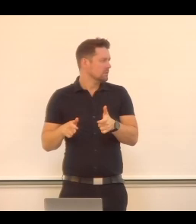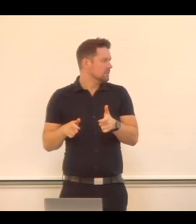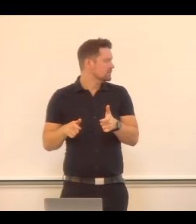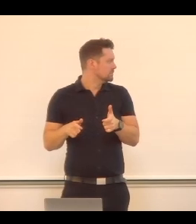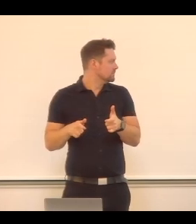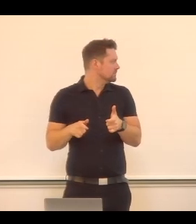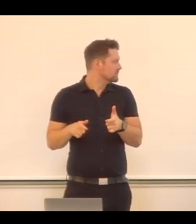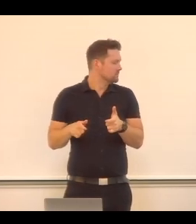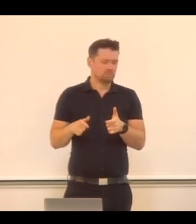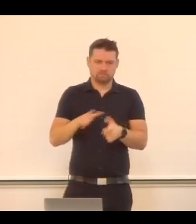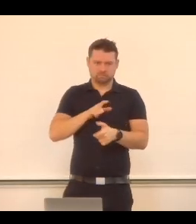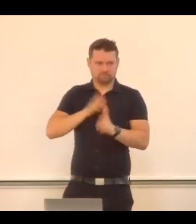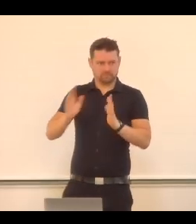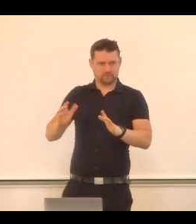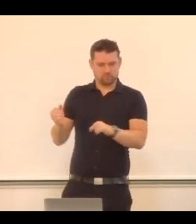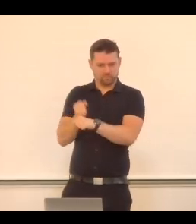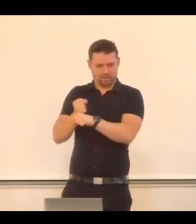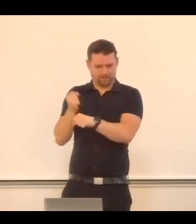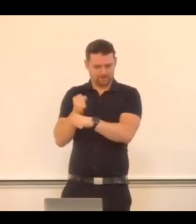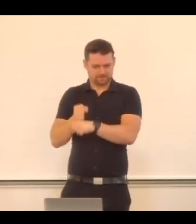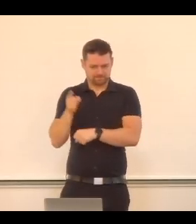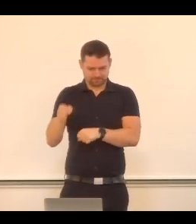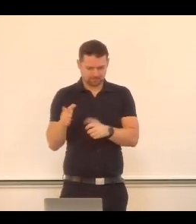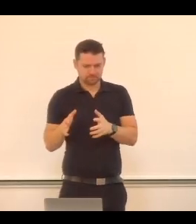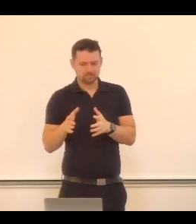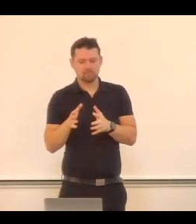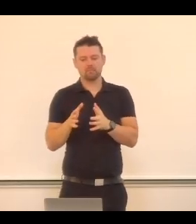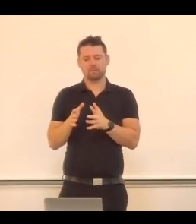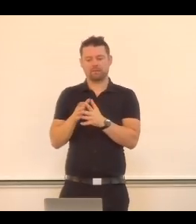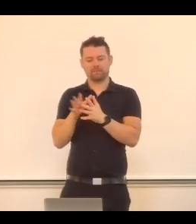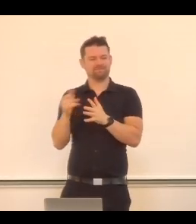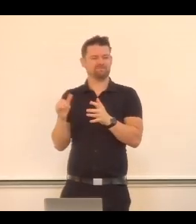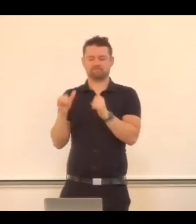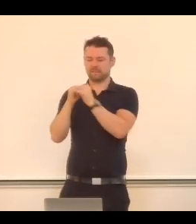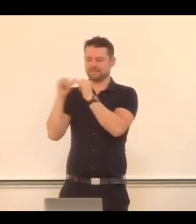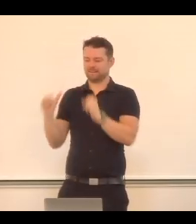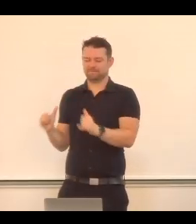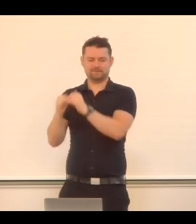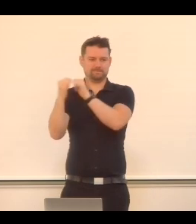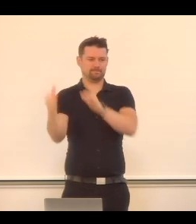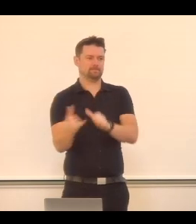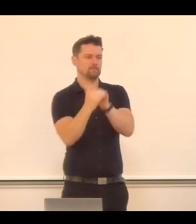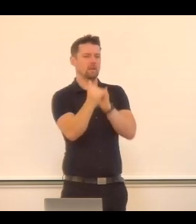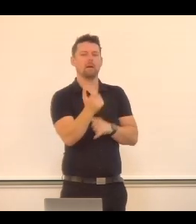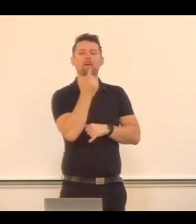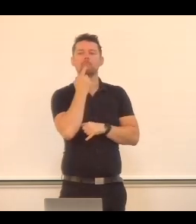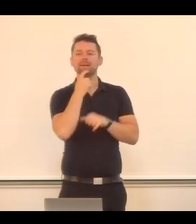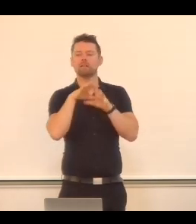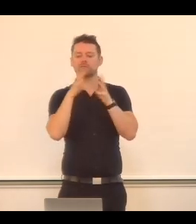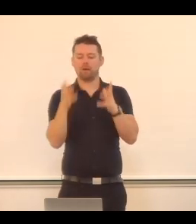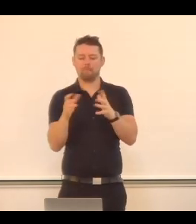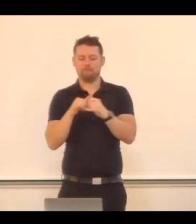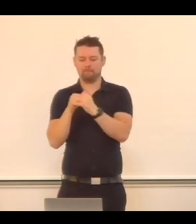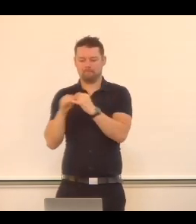wood and they built there on site. And then you have these tents. They're metal frame tents that are situated radially